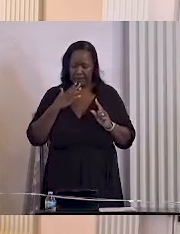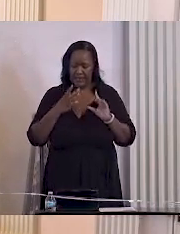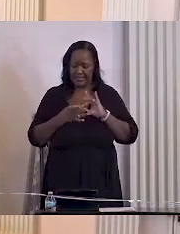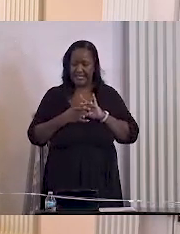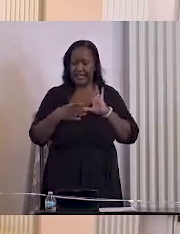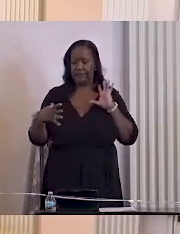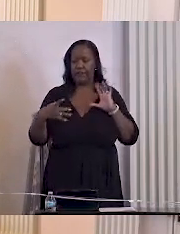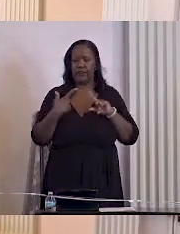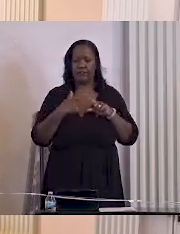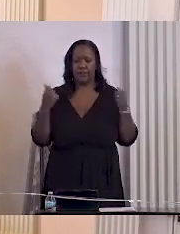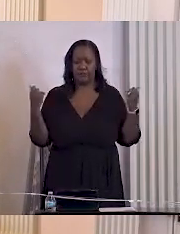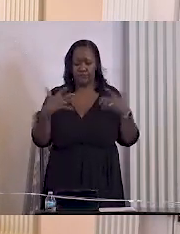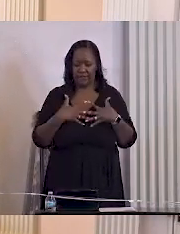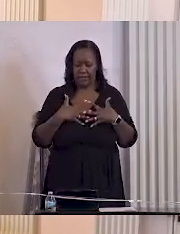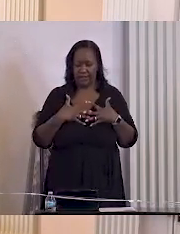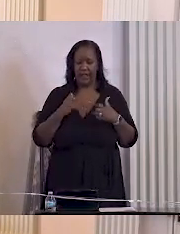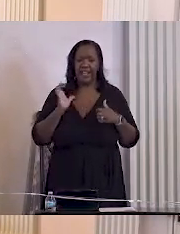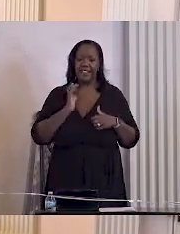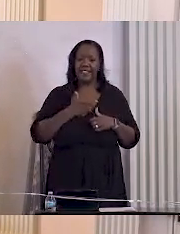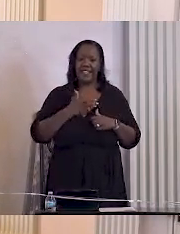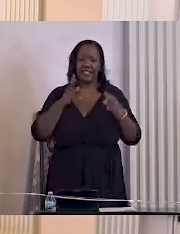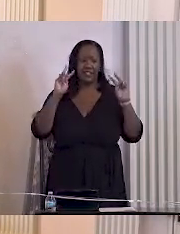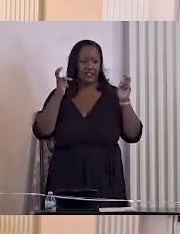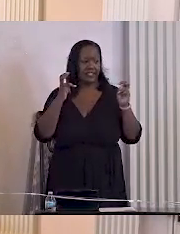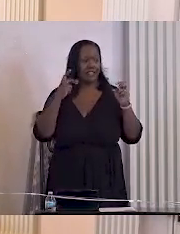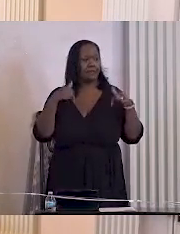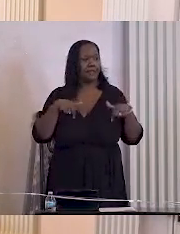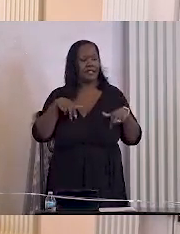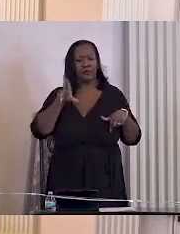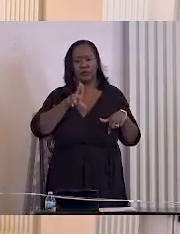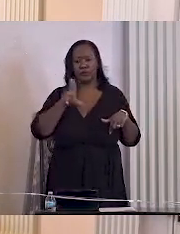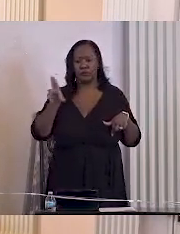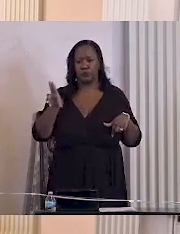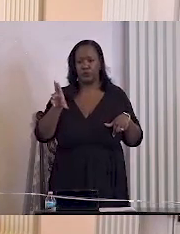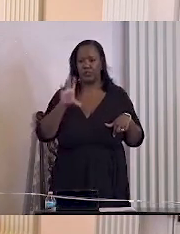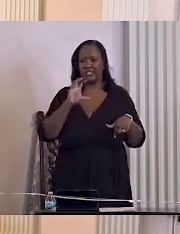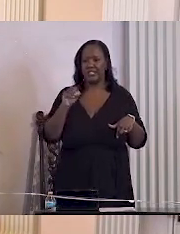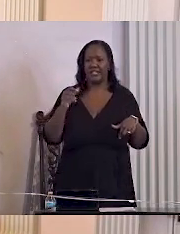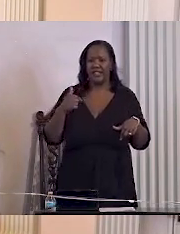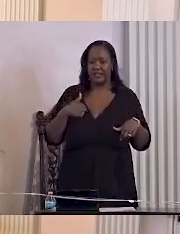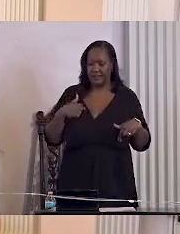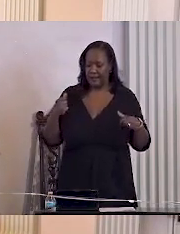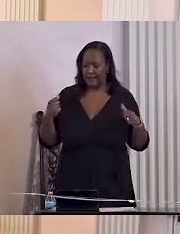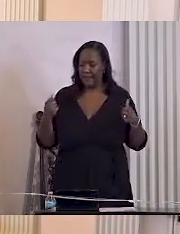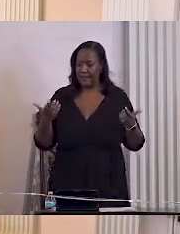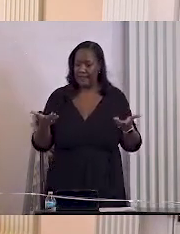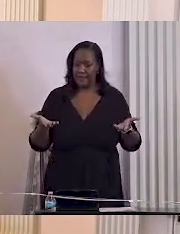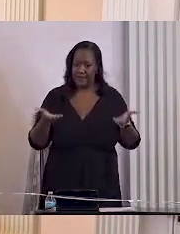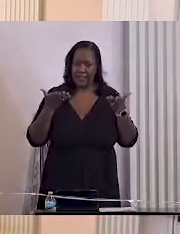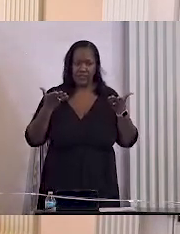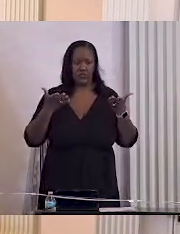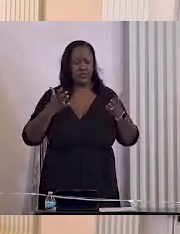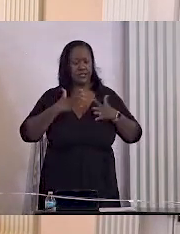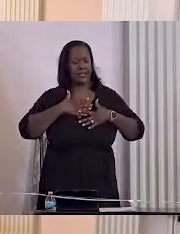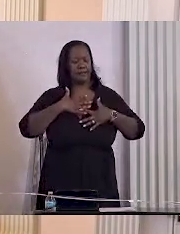That's our faith, Unitarian Universalism. In that spirit, I invite you to take a deep